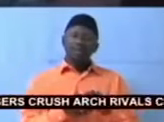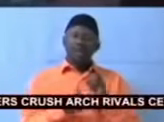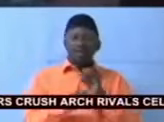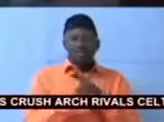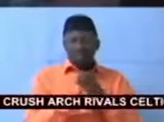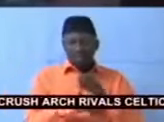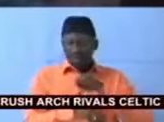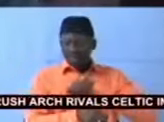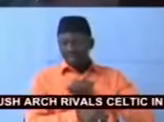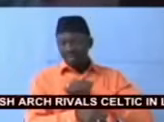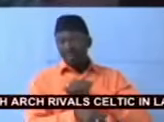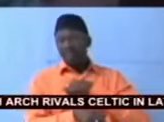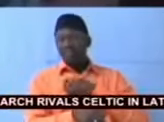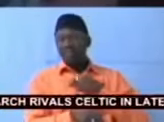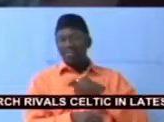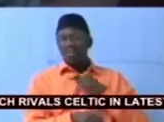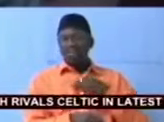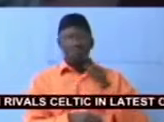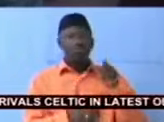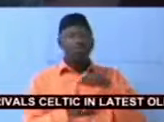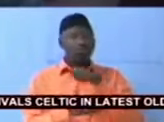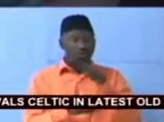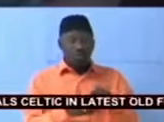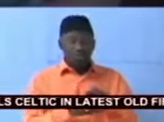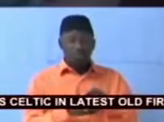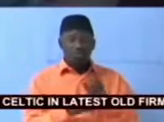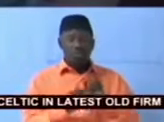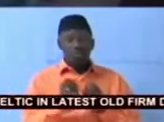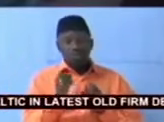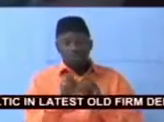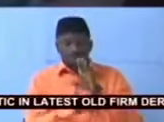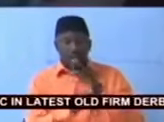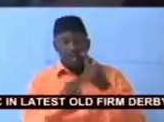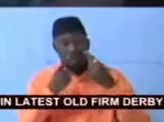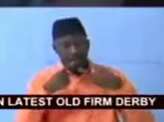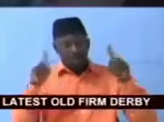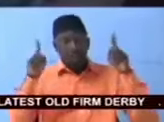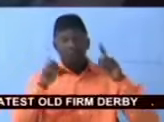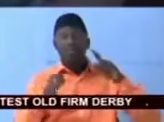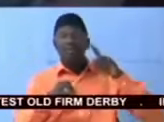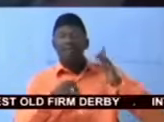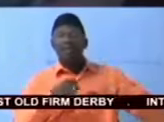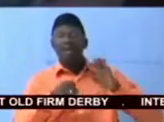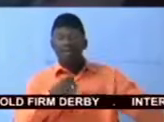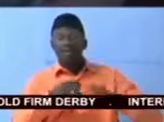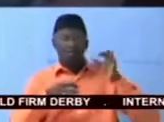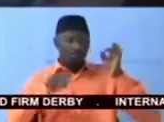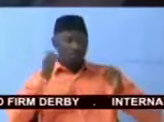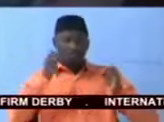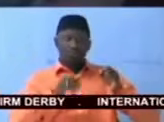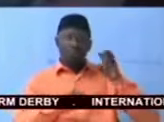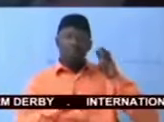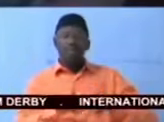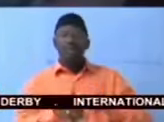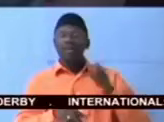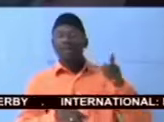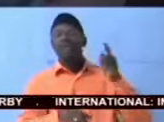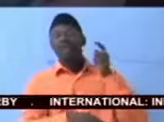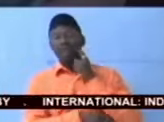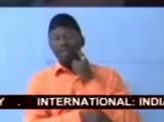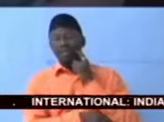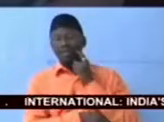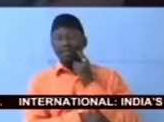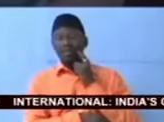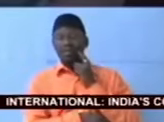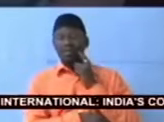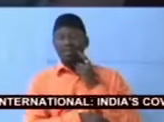would be wrong to pass sentence on that day. Ne dal du jadu pour ma dogal bes bobu nonu without better advising myself.